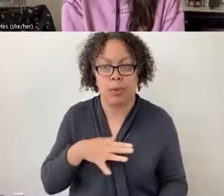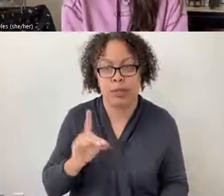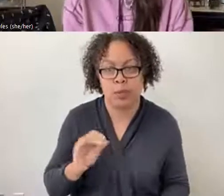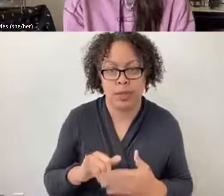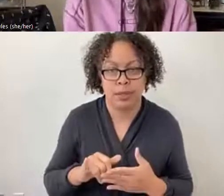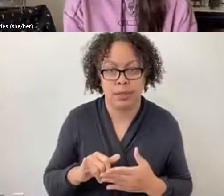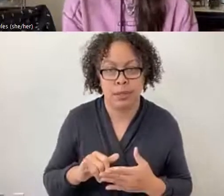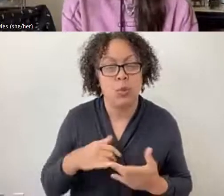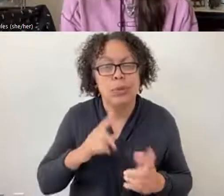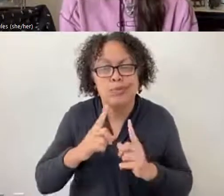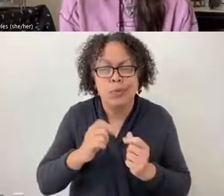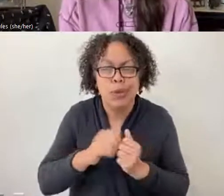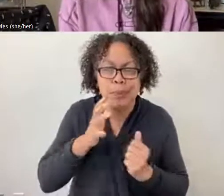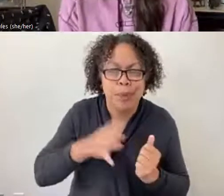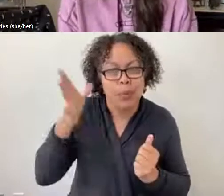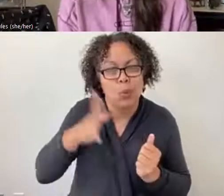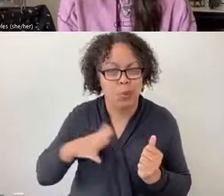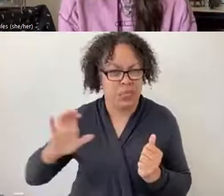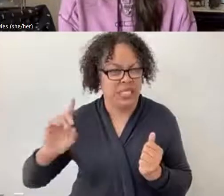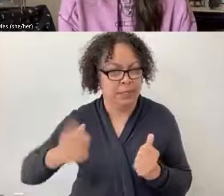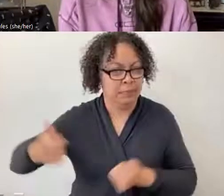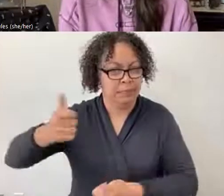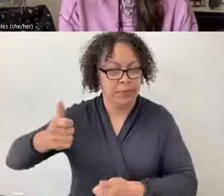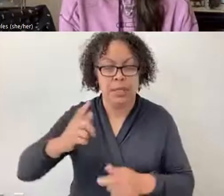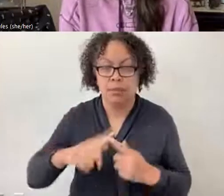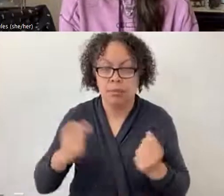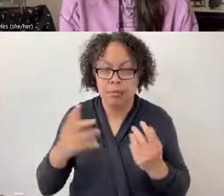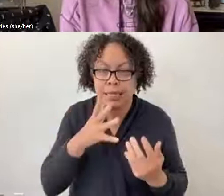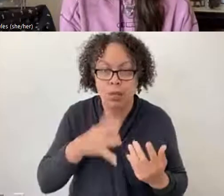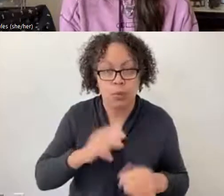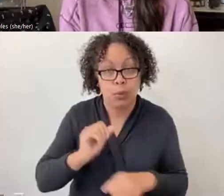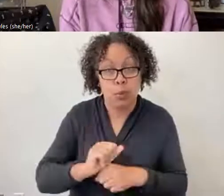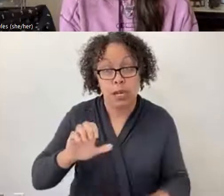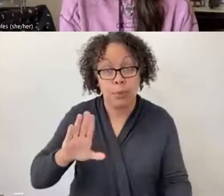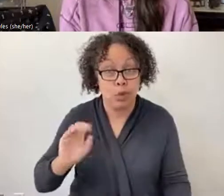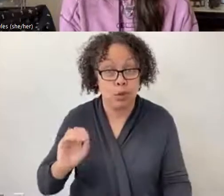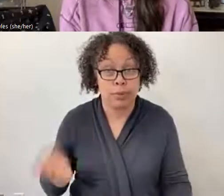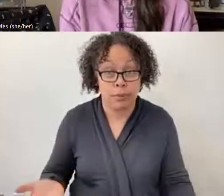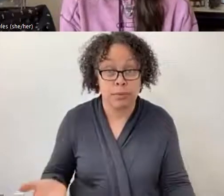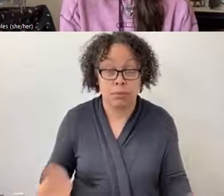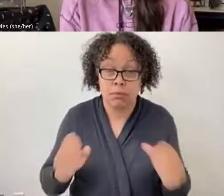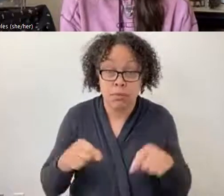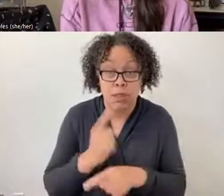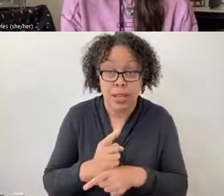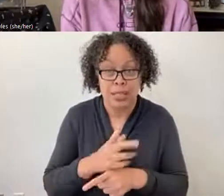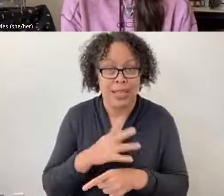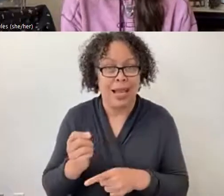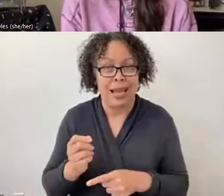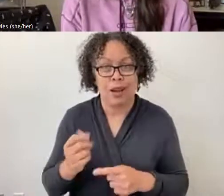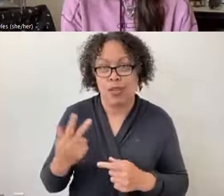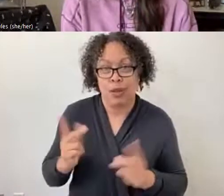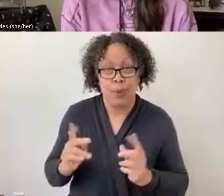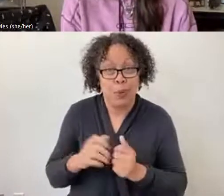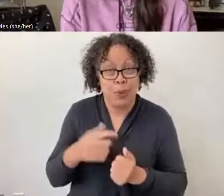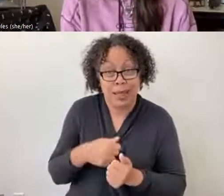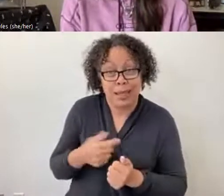men and women who are directors, but like a lot of women work in community-based organizations, right? And like obviously the three folks we have with us are